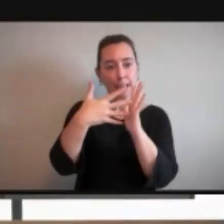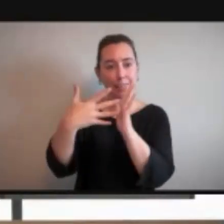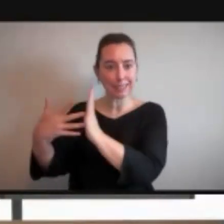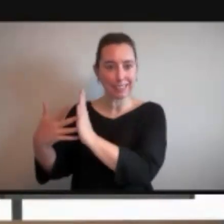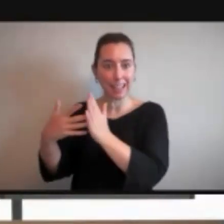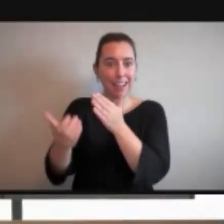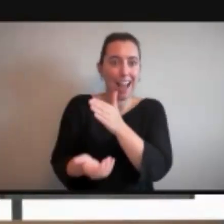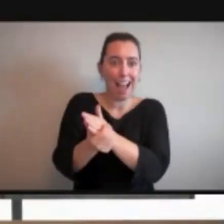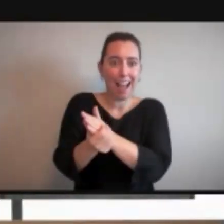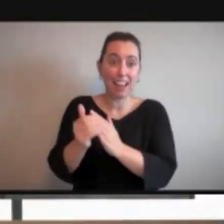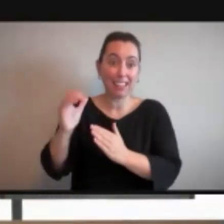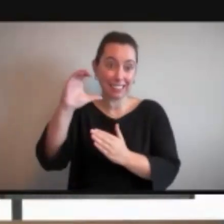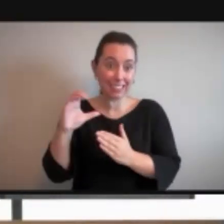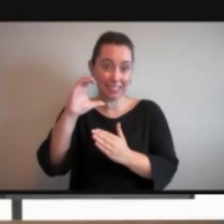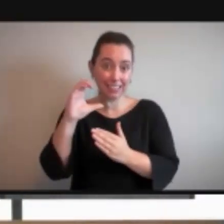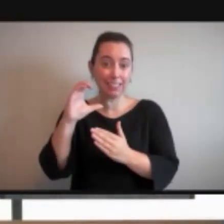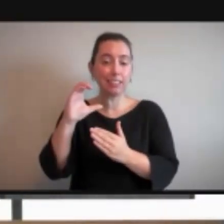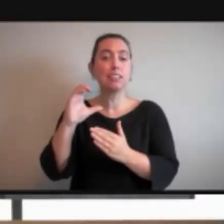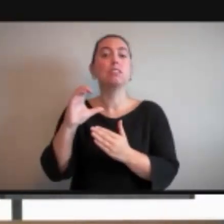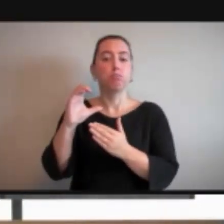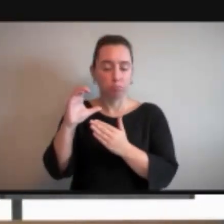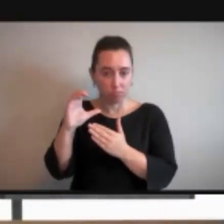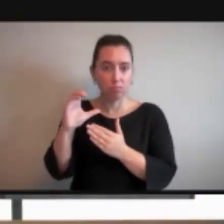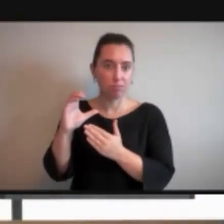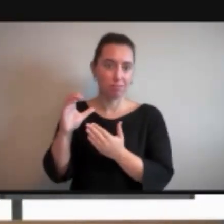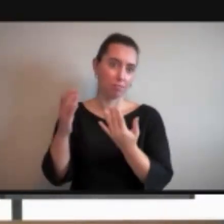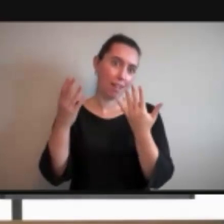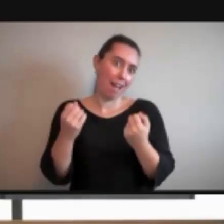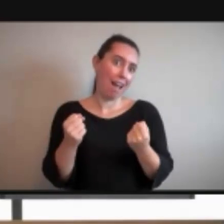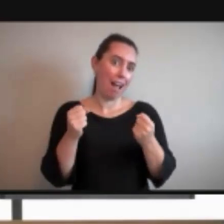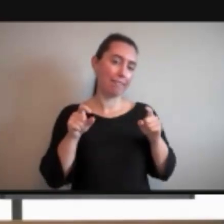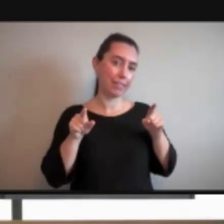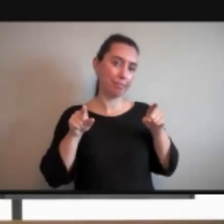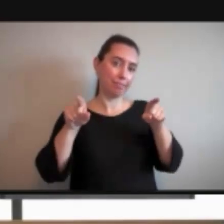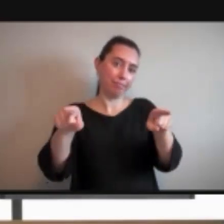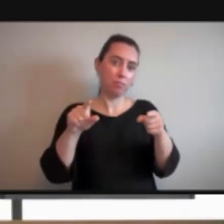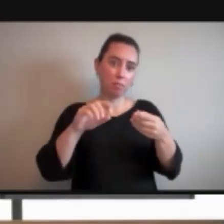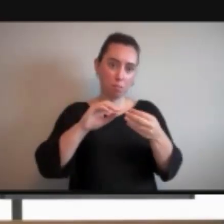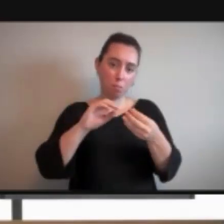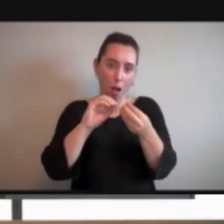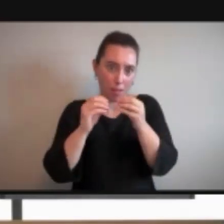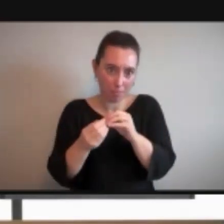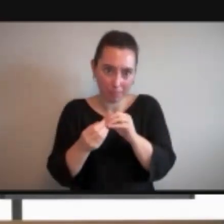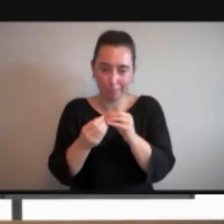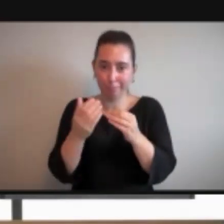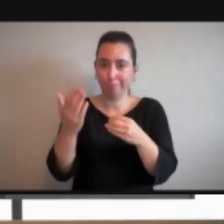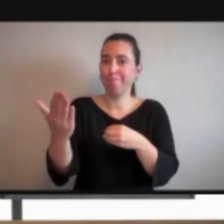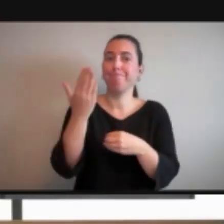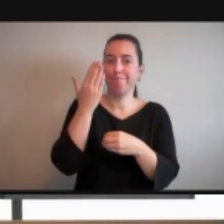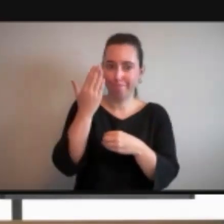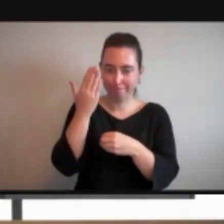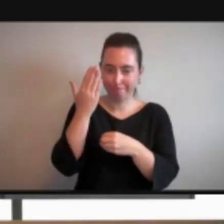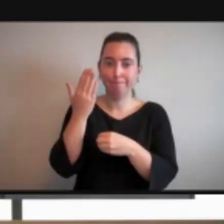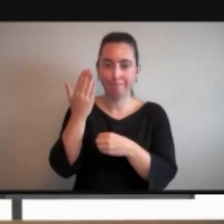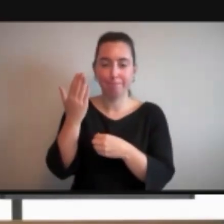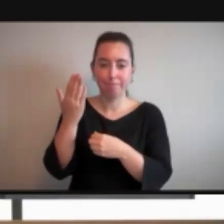Annex C, it does present the same thing already in a limited way. And we say